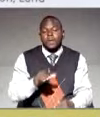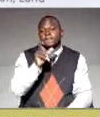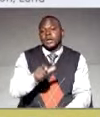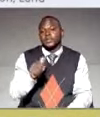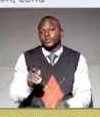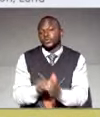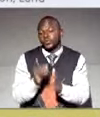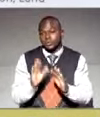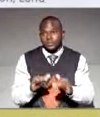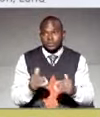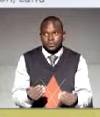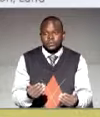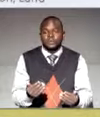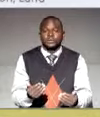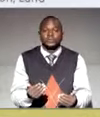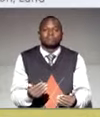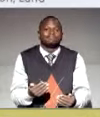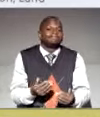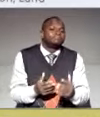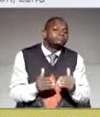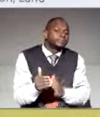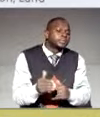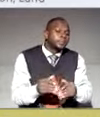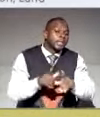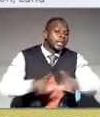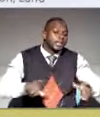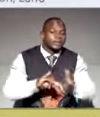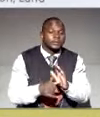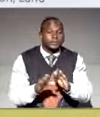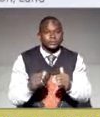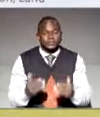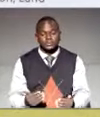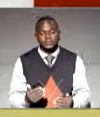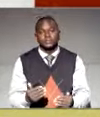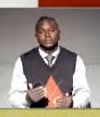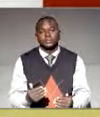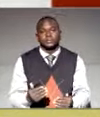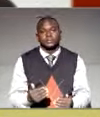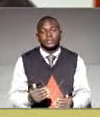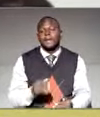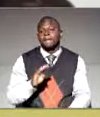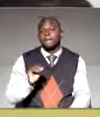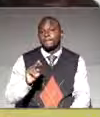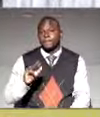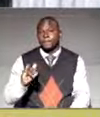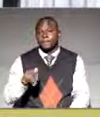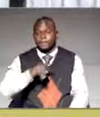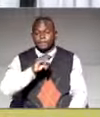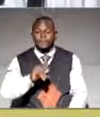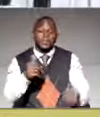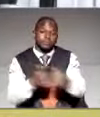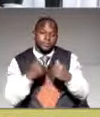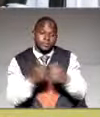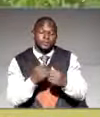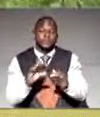document, how much oversight should we expect in land issues, which are actually even more delicate? Mbazira was summoned to explain the